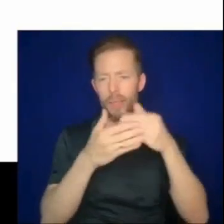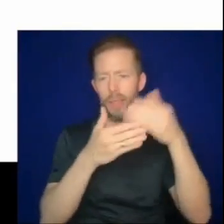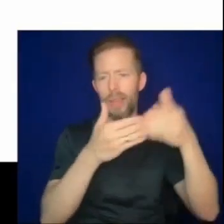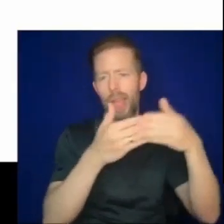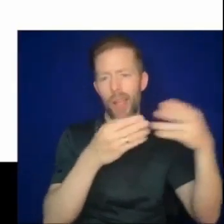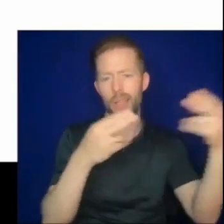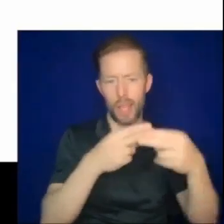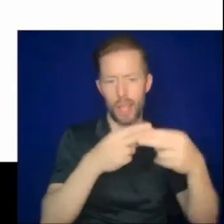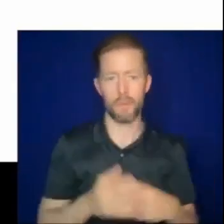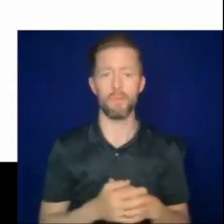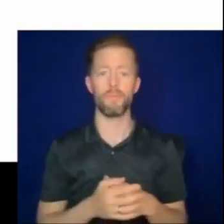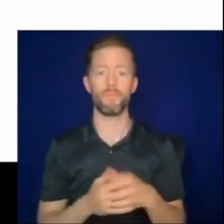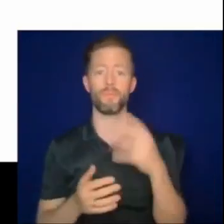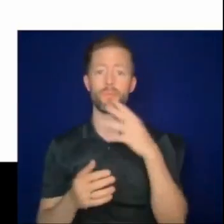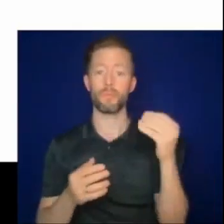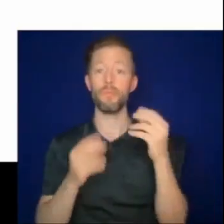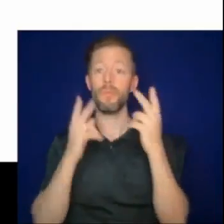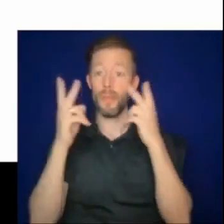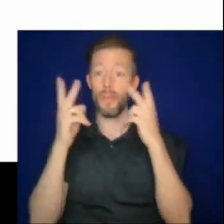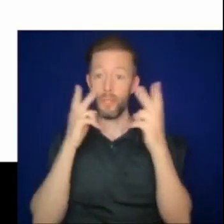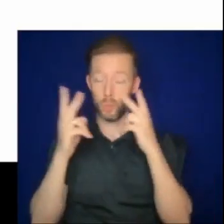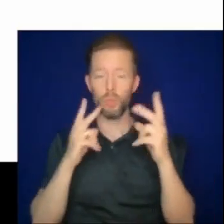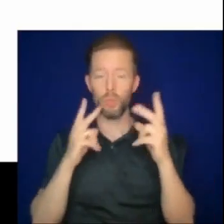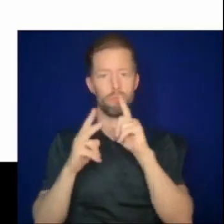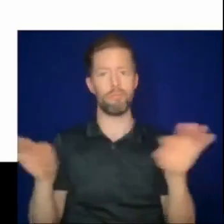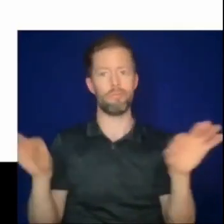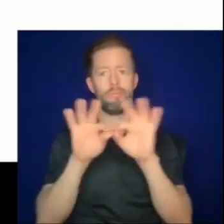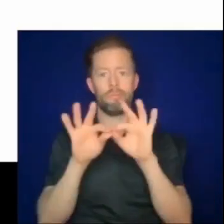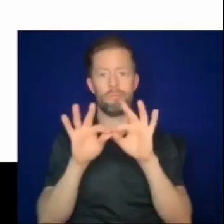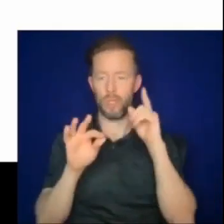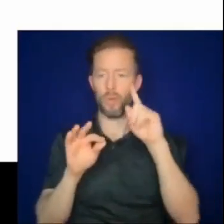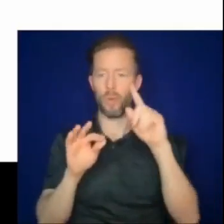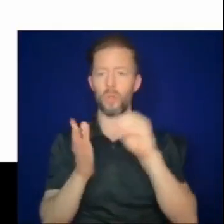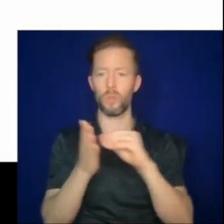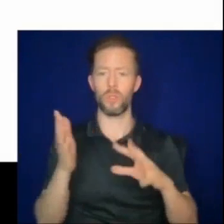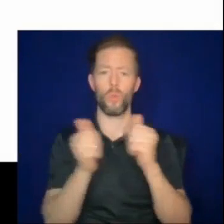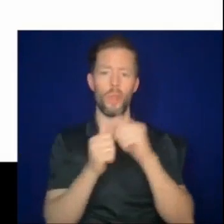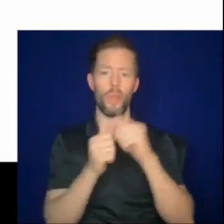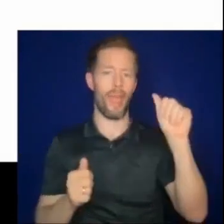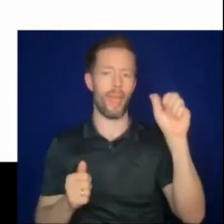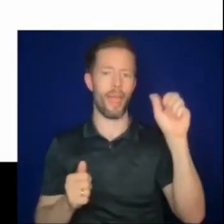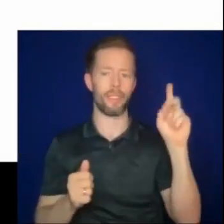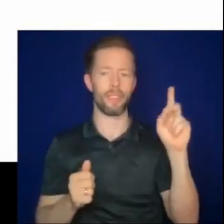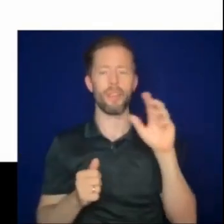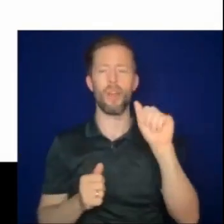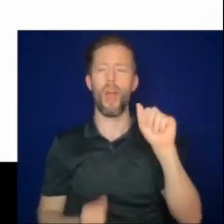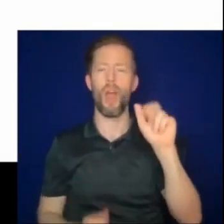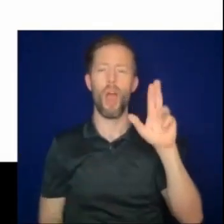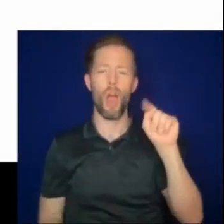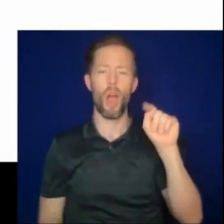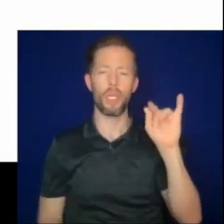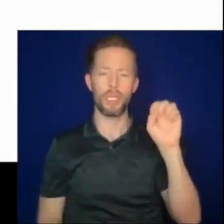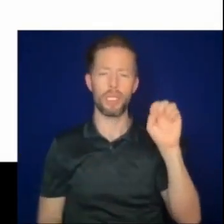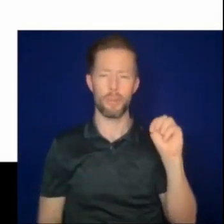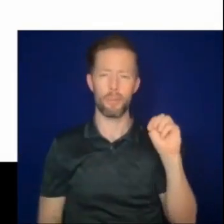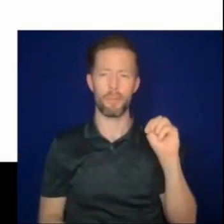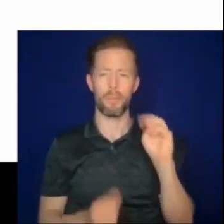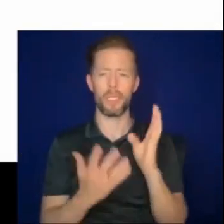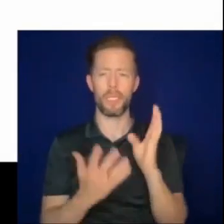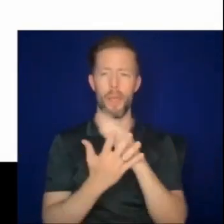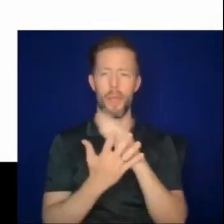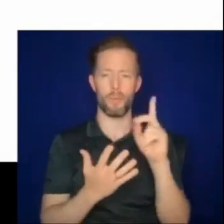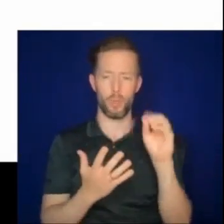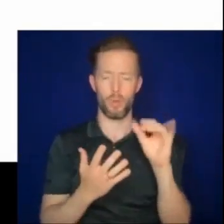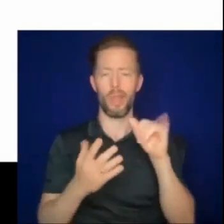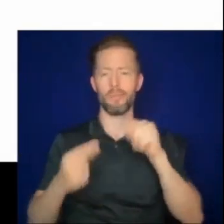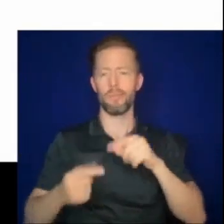more detail in the next couple slides. And the visuals are also really important. Remember that we have students with autism spectrum disorder who